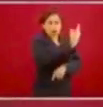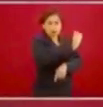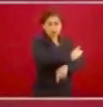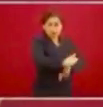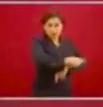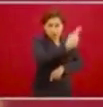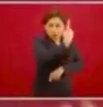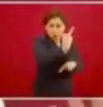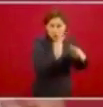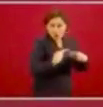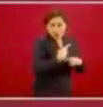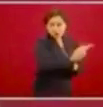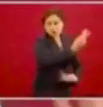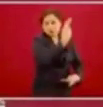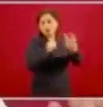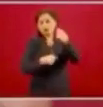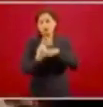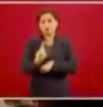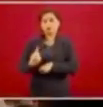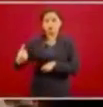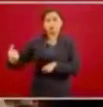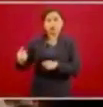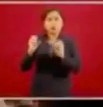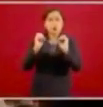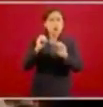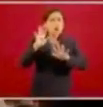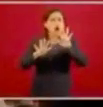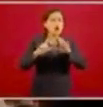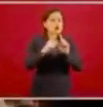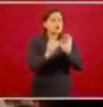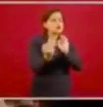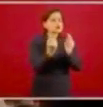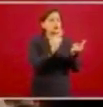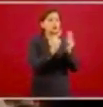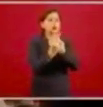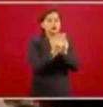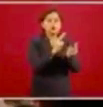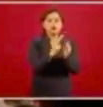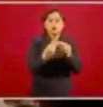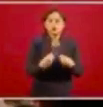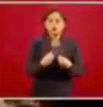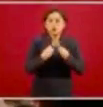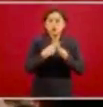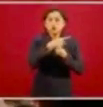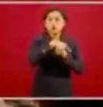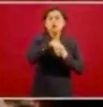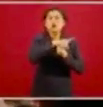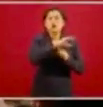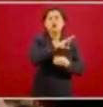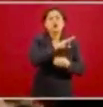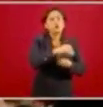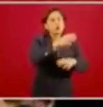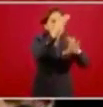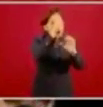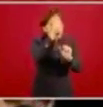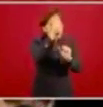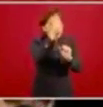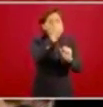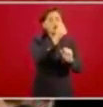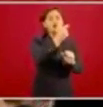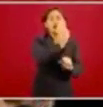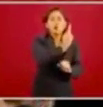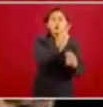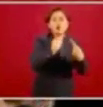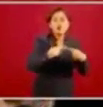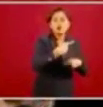mm, presented by a lot of supermarkets is that if you're gonna go do some grocery shopping, only